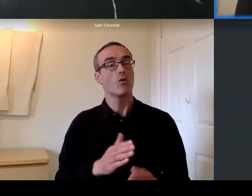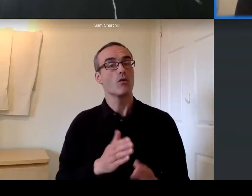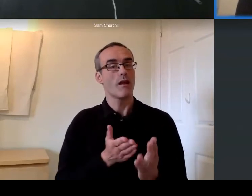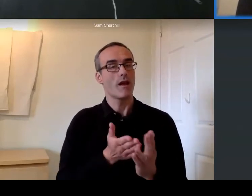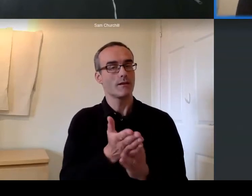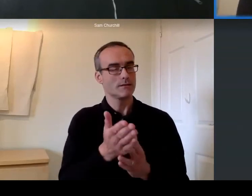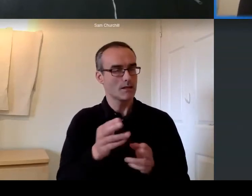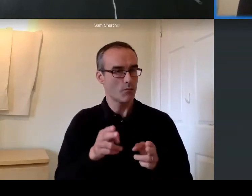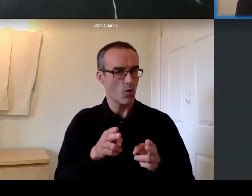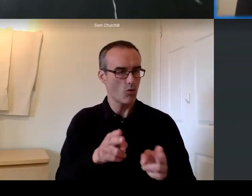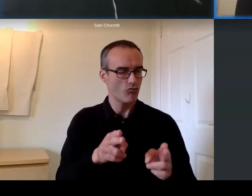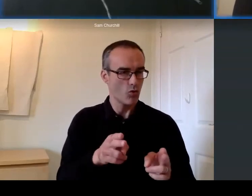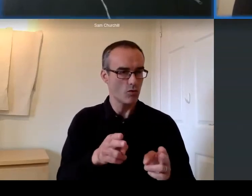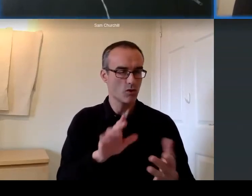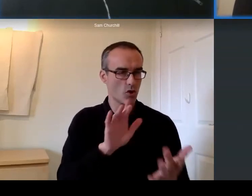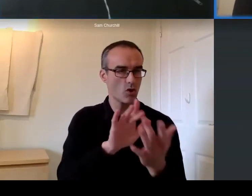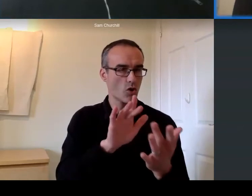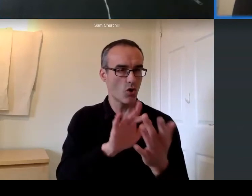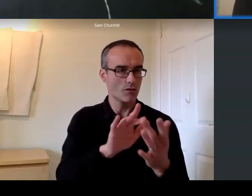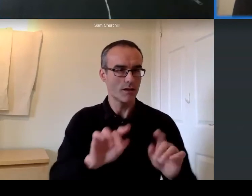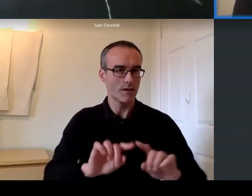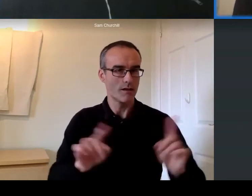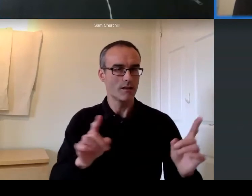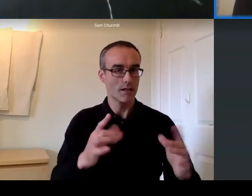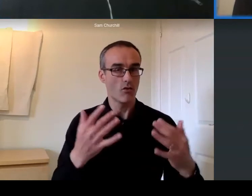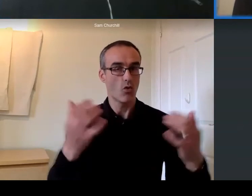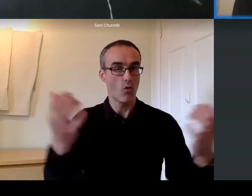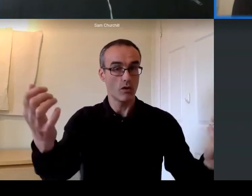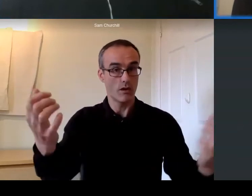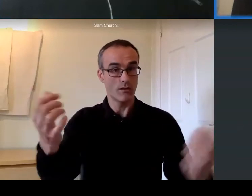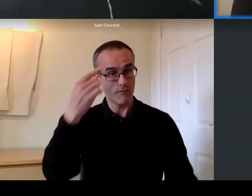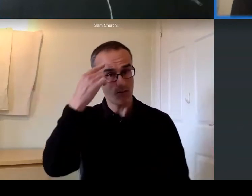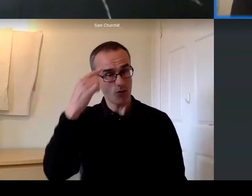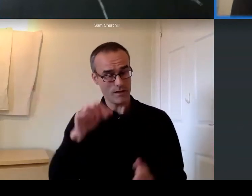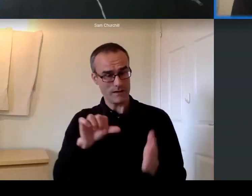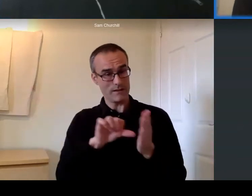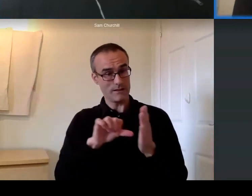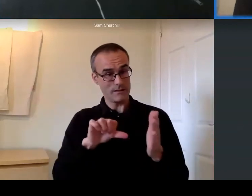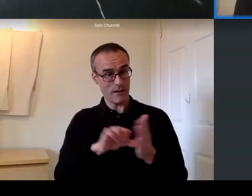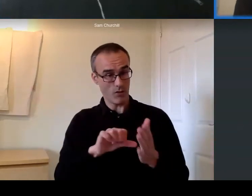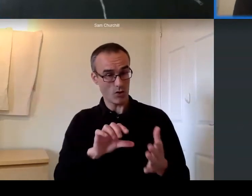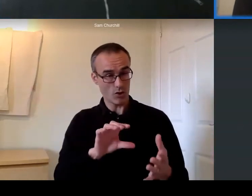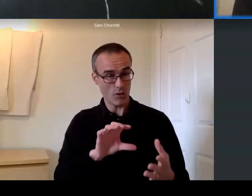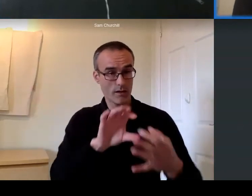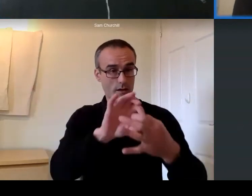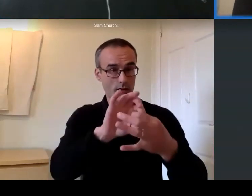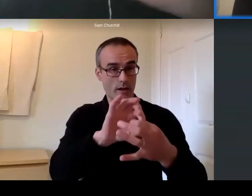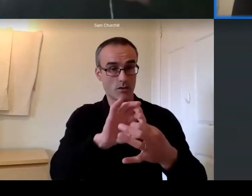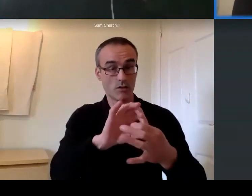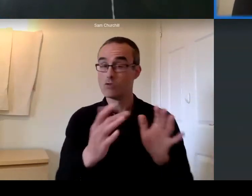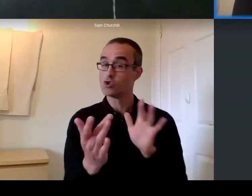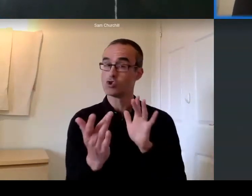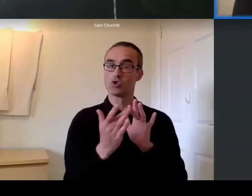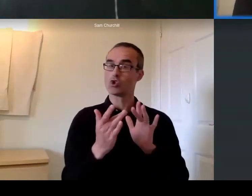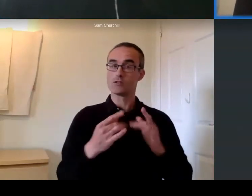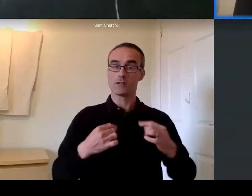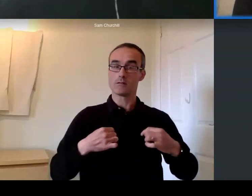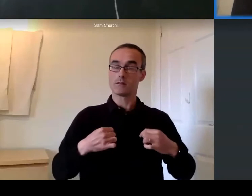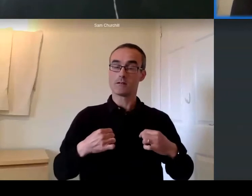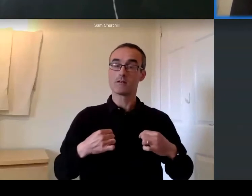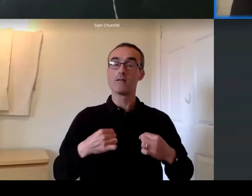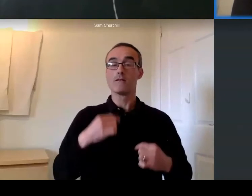you're finding it not necessarily the most simplest route to engage with, just get in touch with us. We can look into how we could